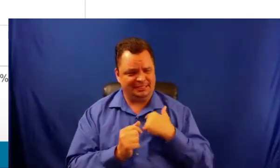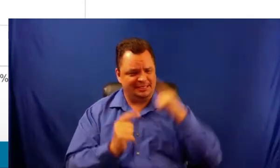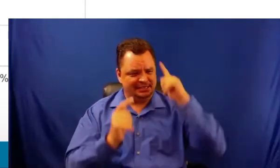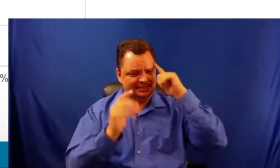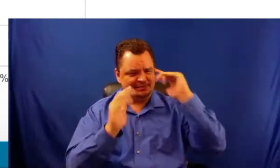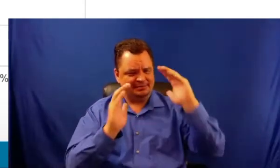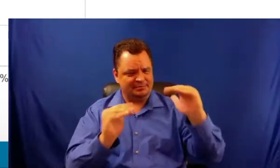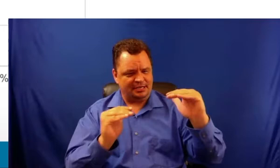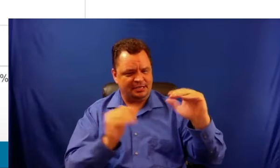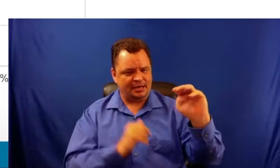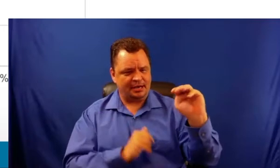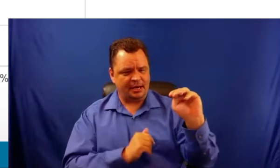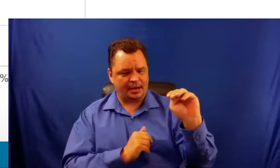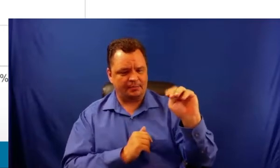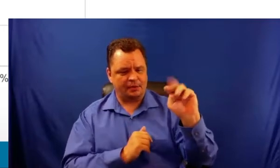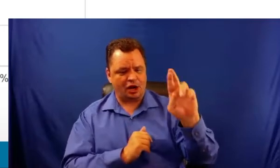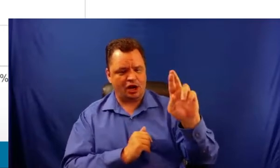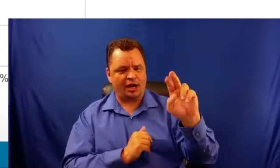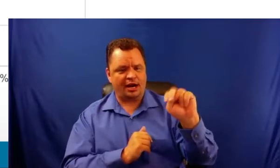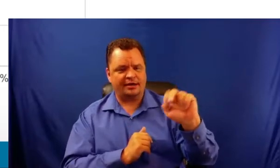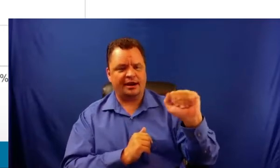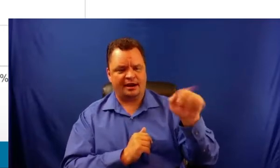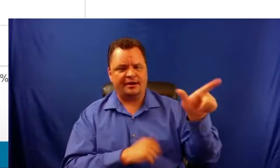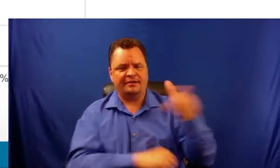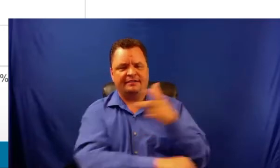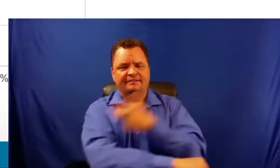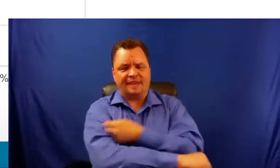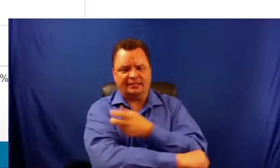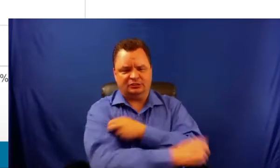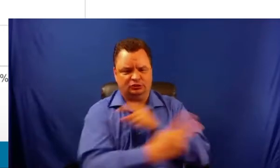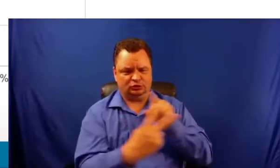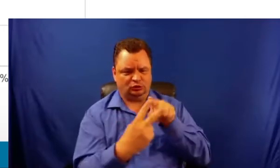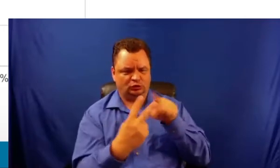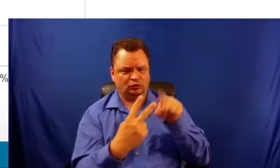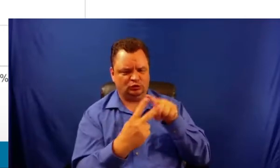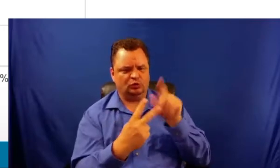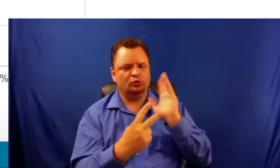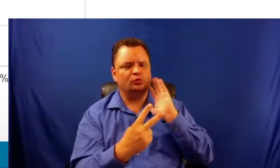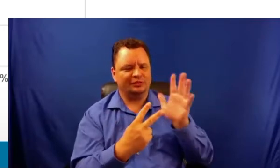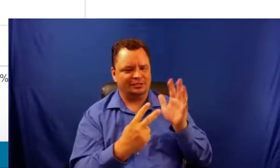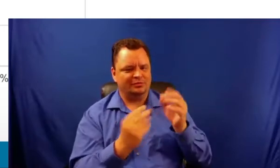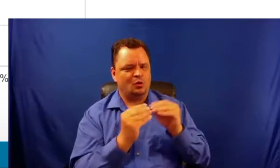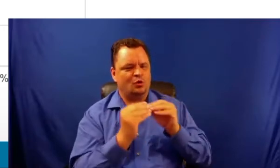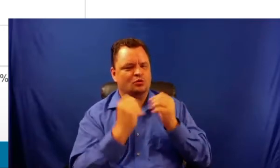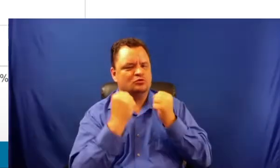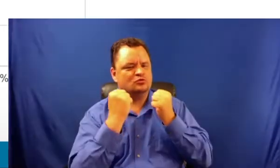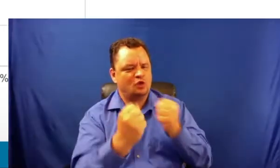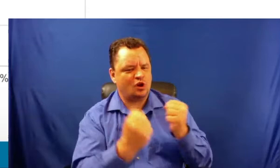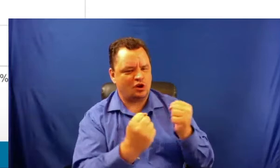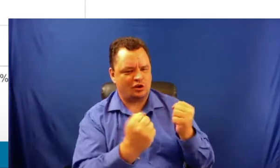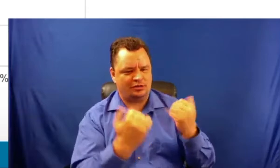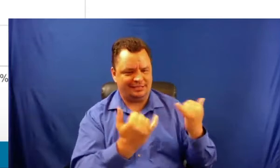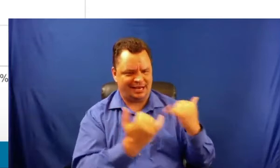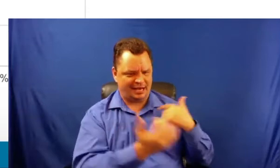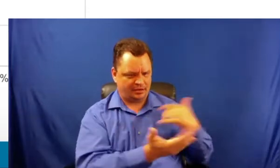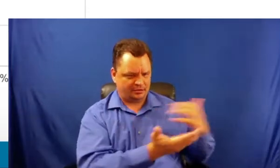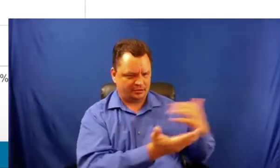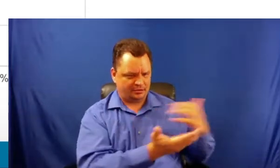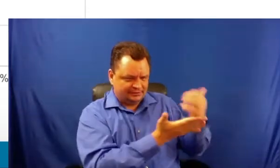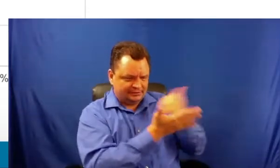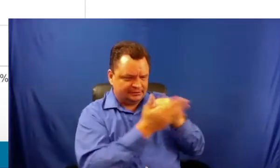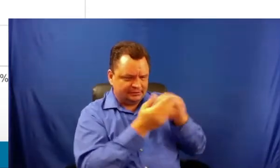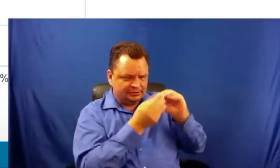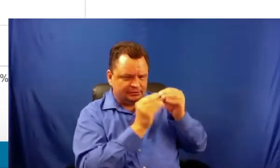better efficacy against disease, but as we're gathering data in the presence of Delta, of course, those numbers are degrading. So, they may